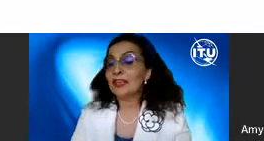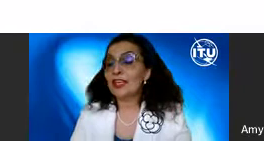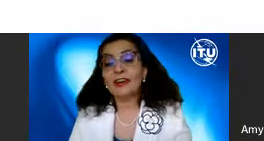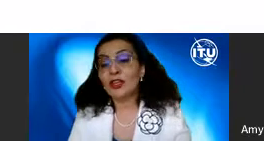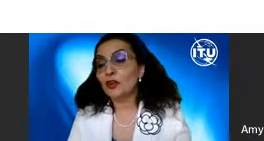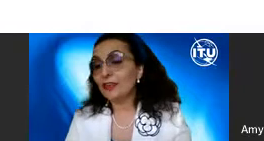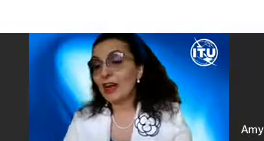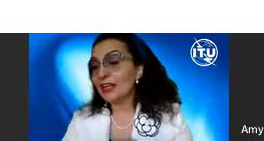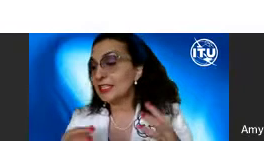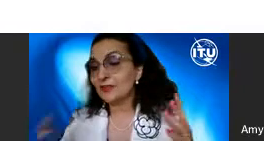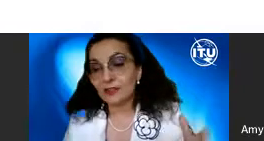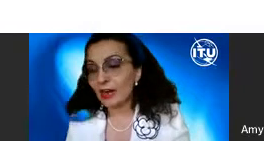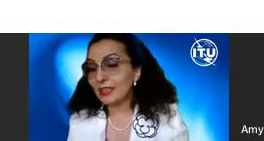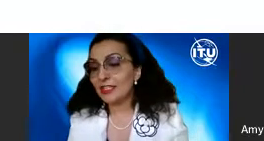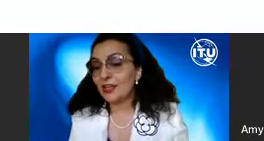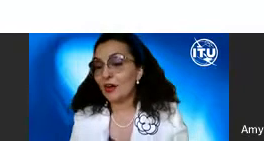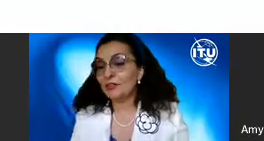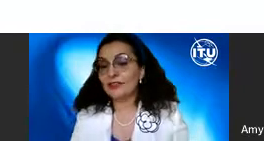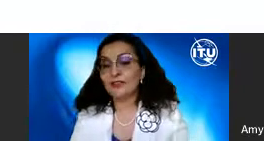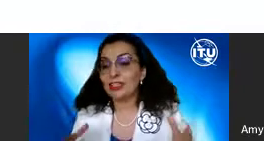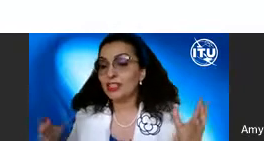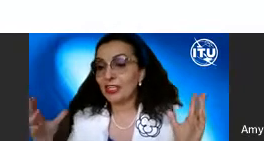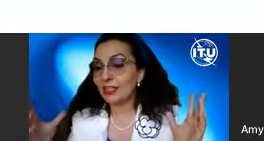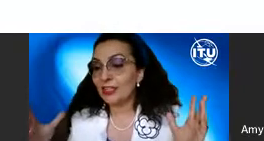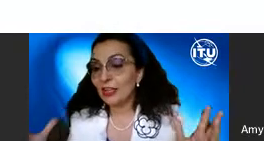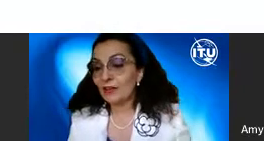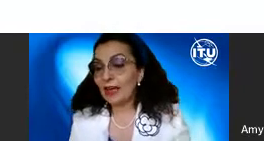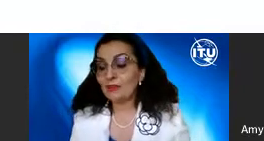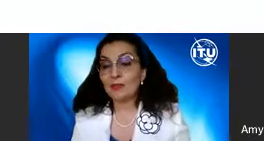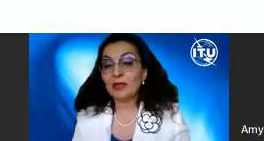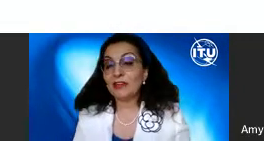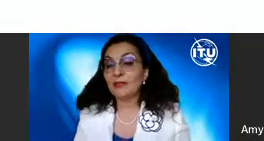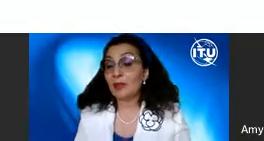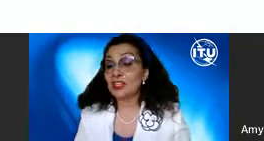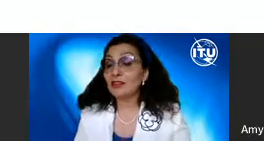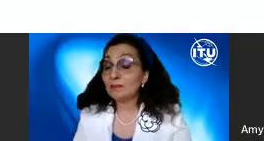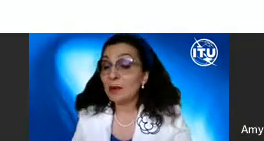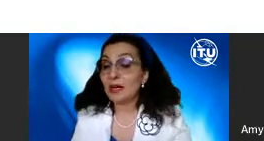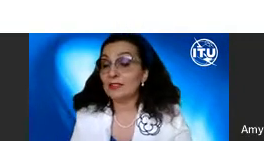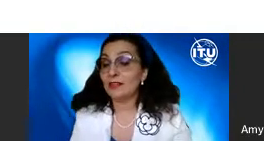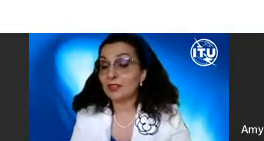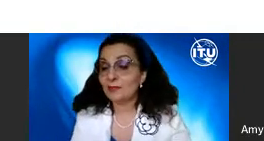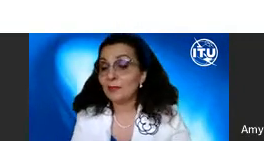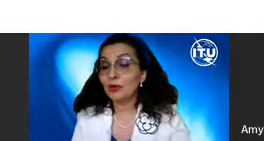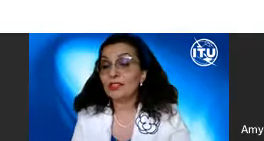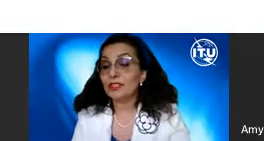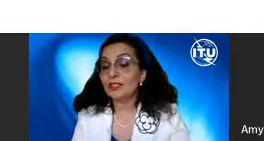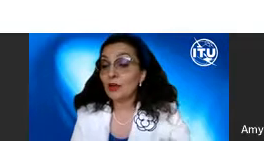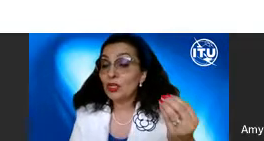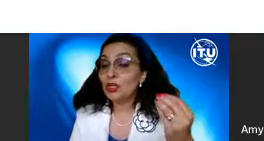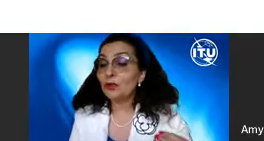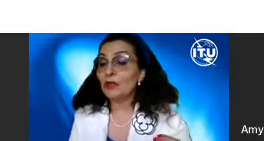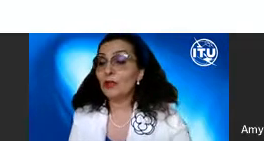languages. Here you may find a variety of definition, valuable information, but the most